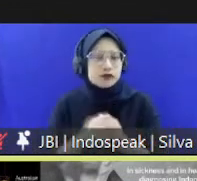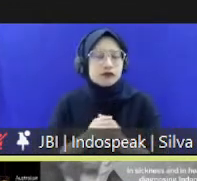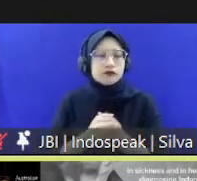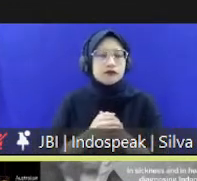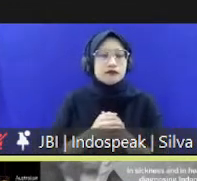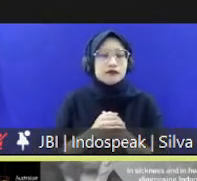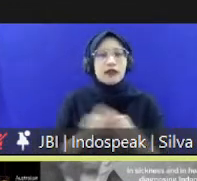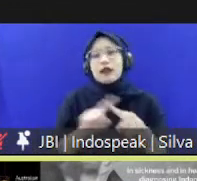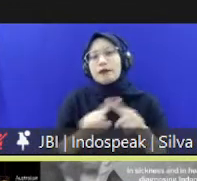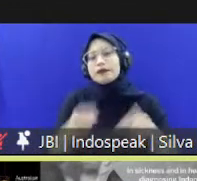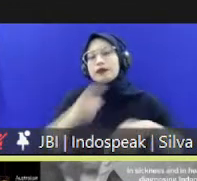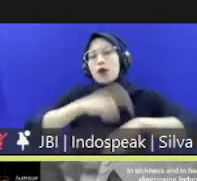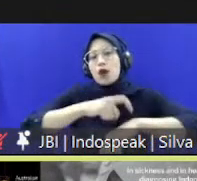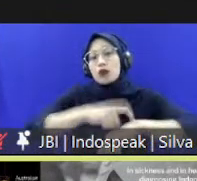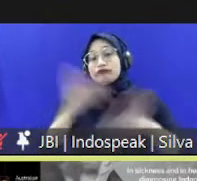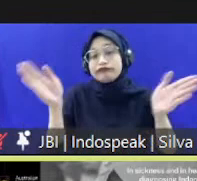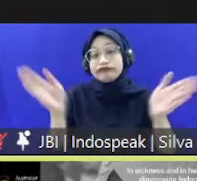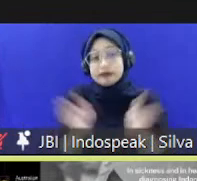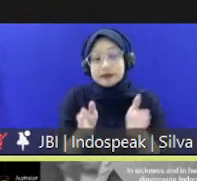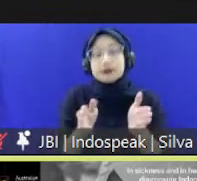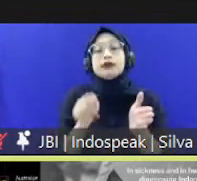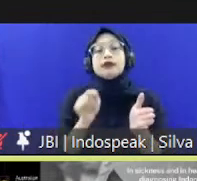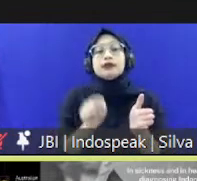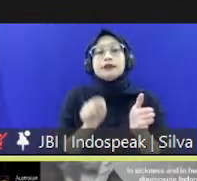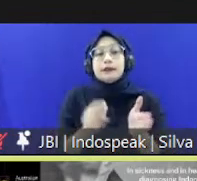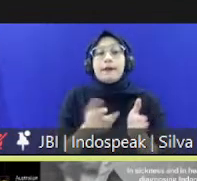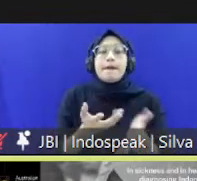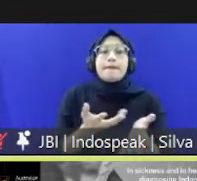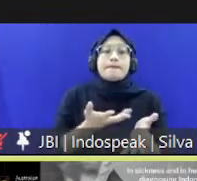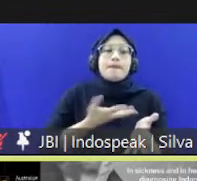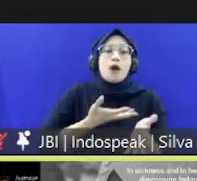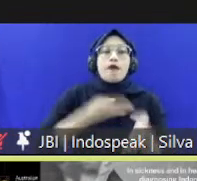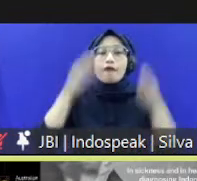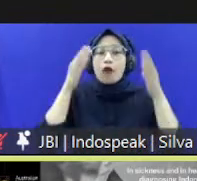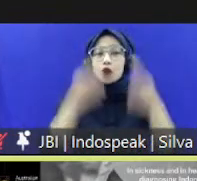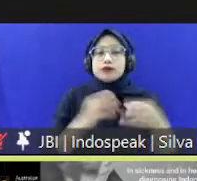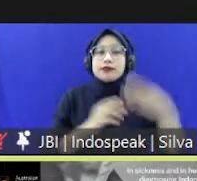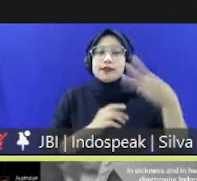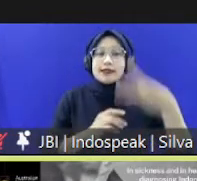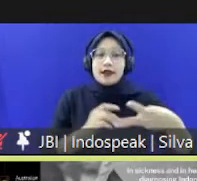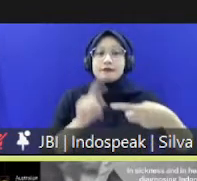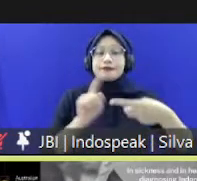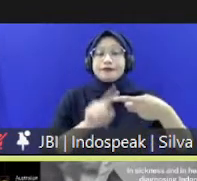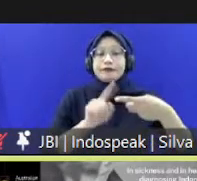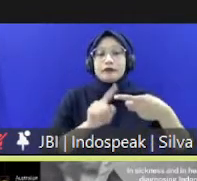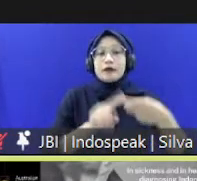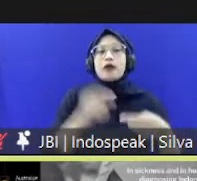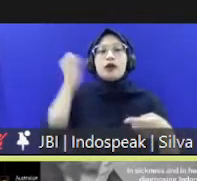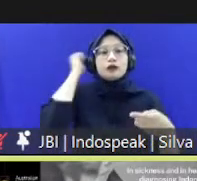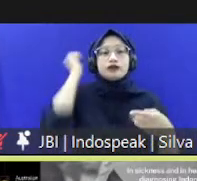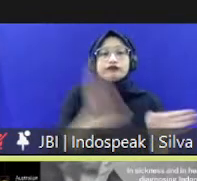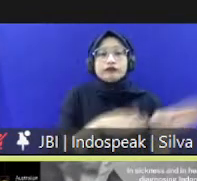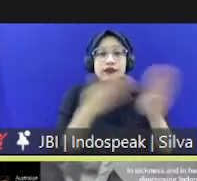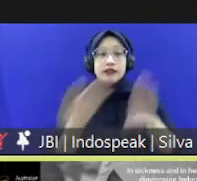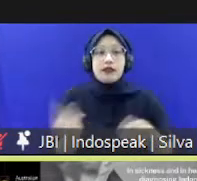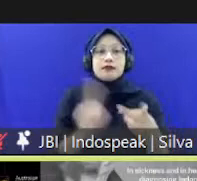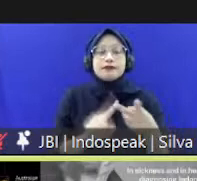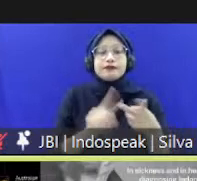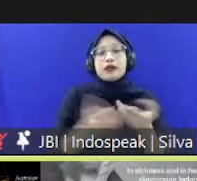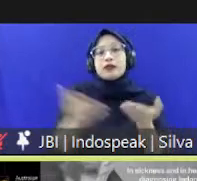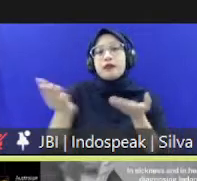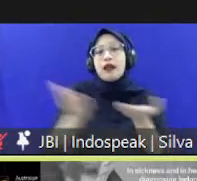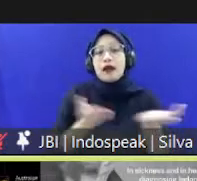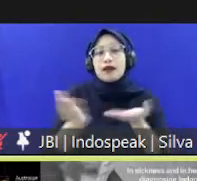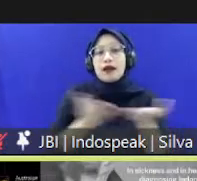time presentation here, we are going to focus on treating maternal mortality, maternal health care service,